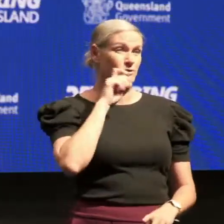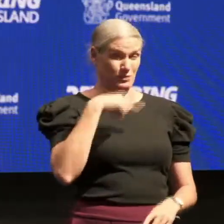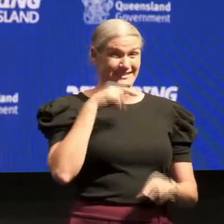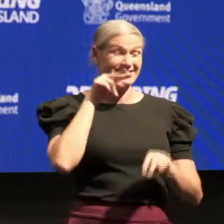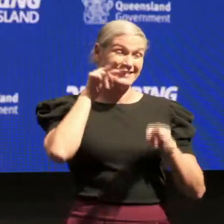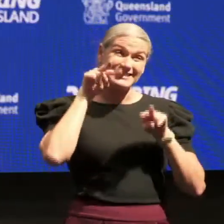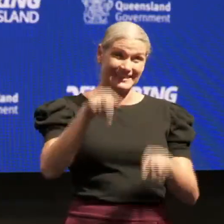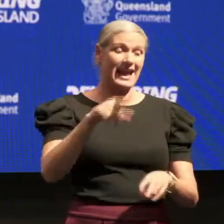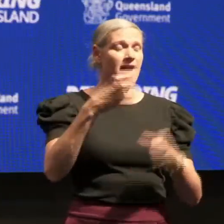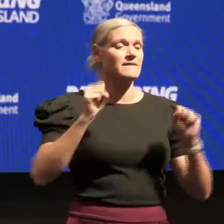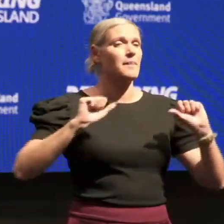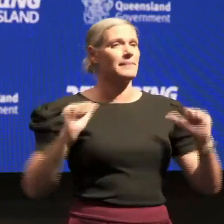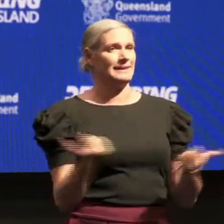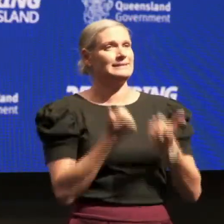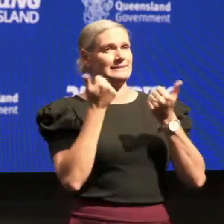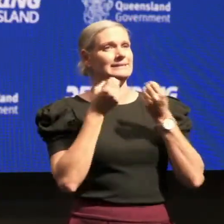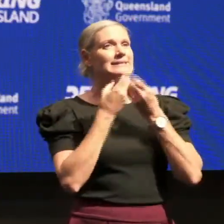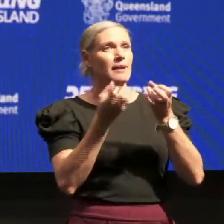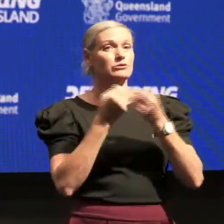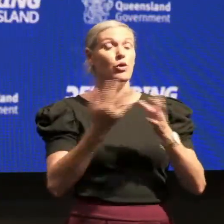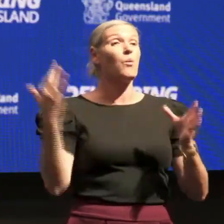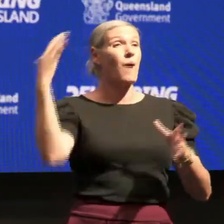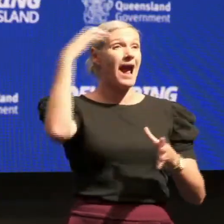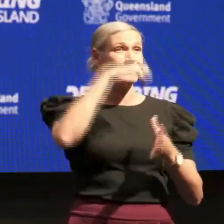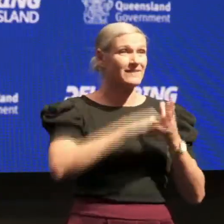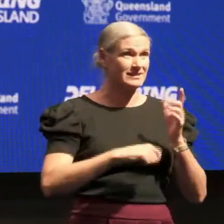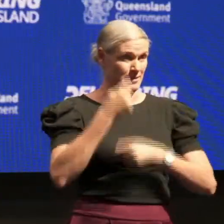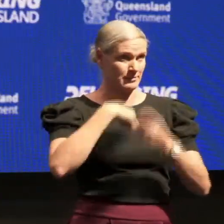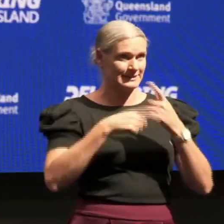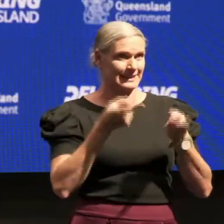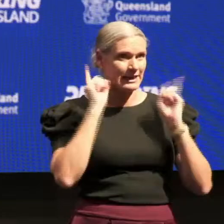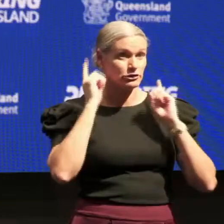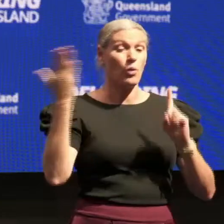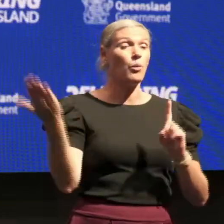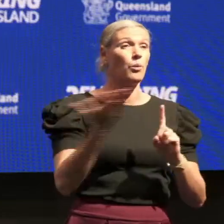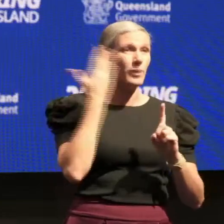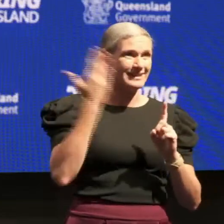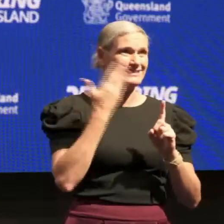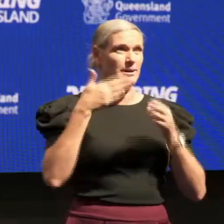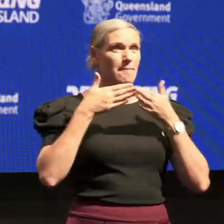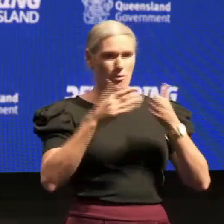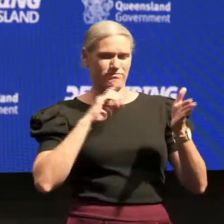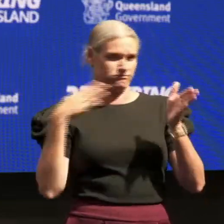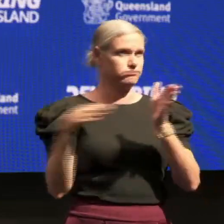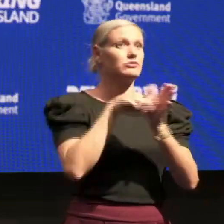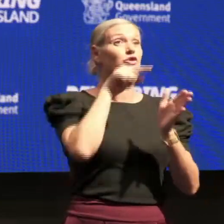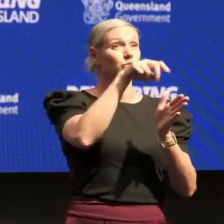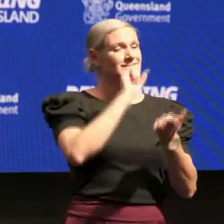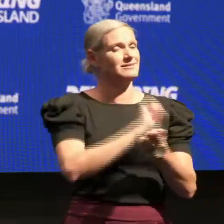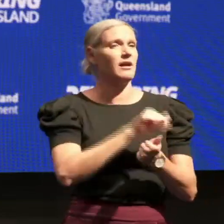seeing fairly significant wave heights and also wind creating danger within that area.